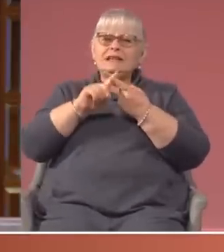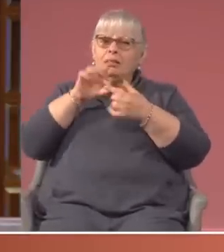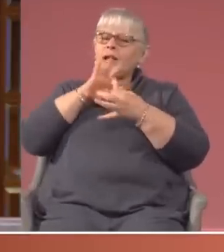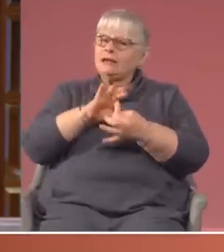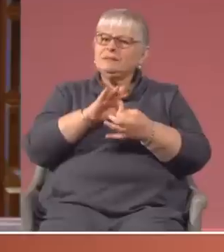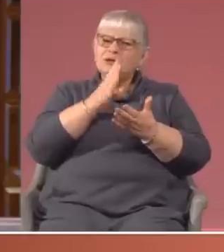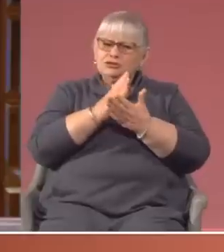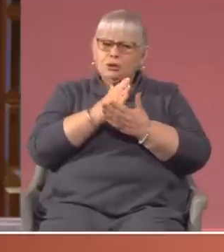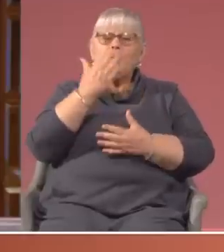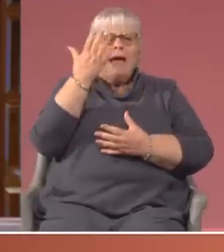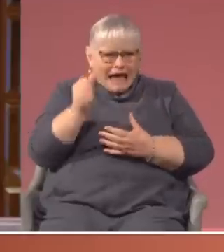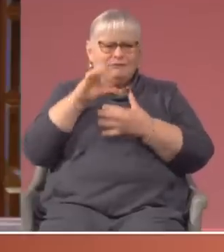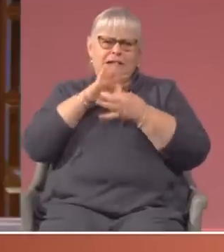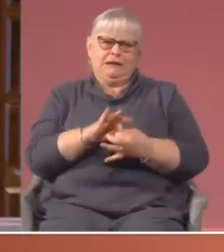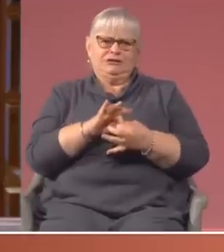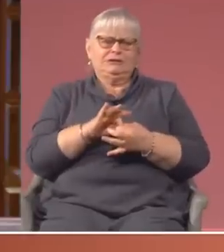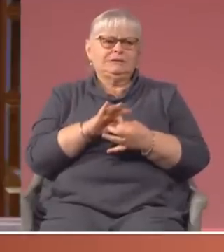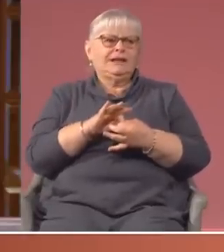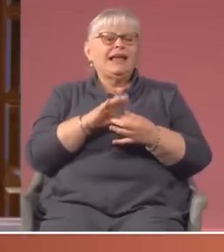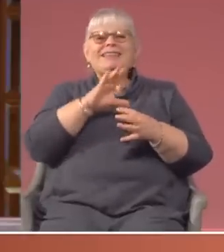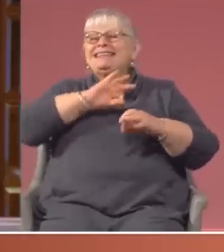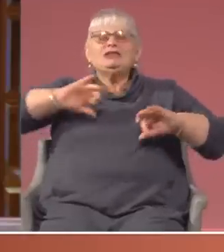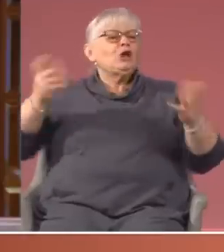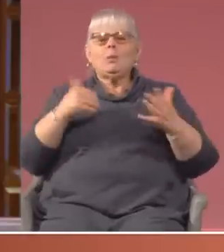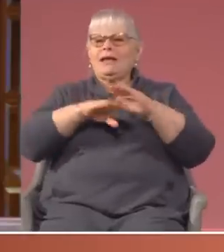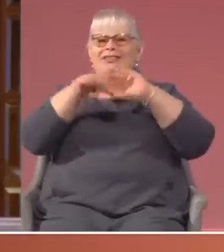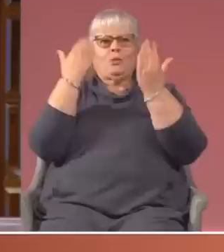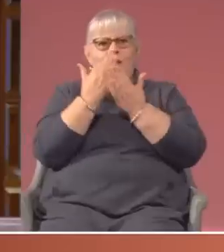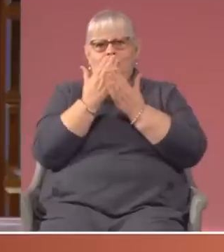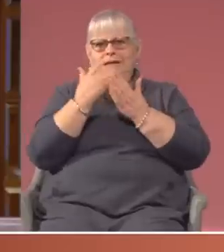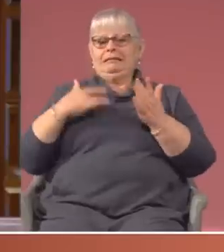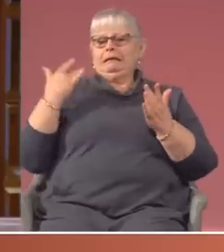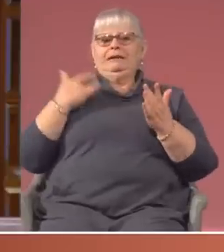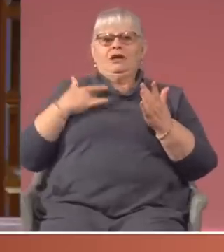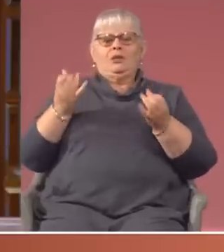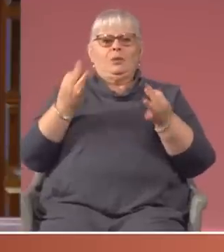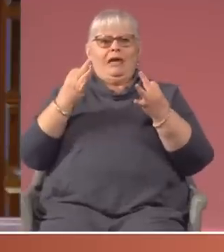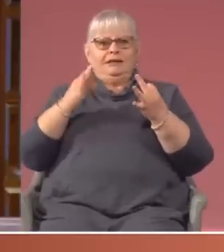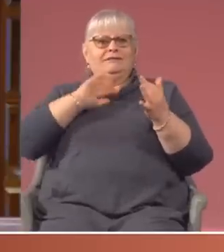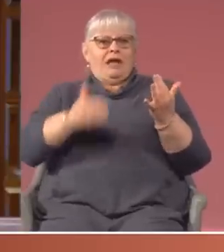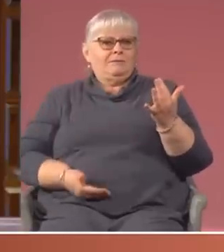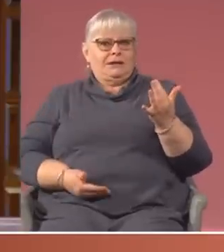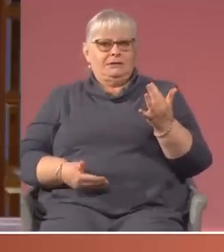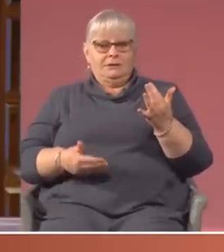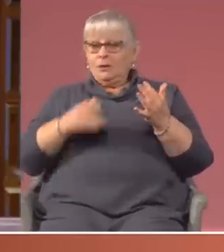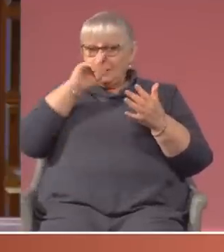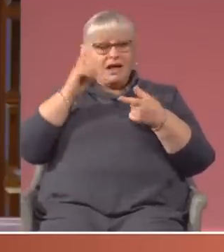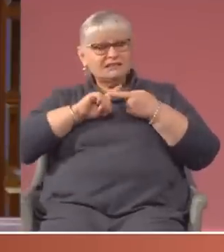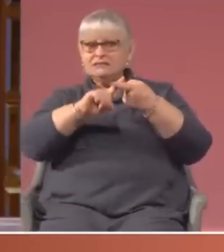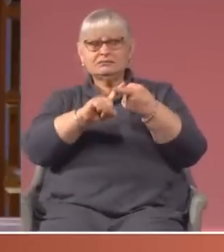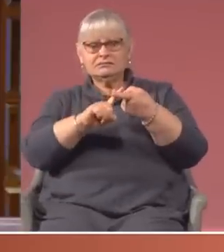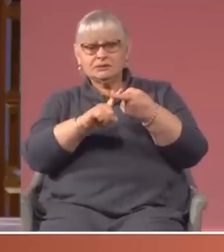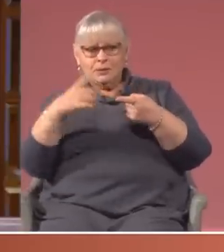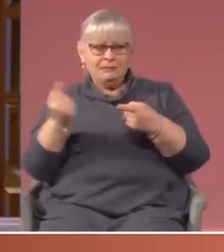are. There is no civilization as we know it without agriculture. Our society cannot be sustained without the